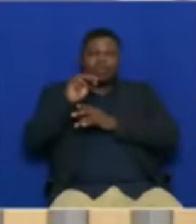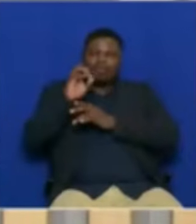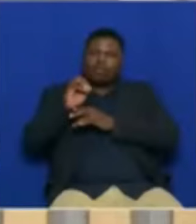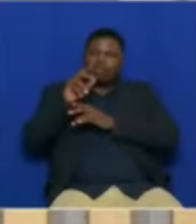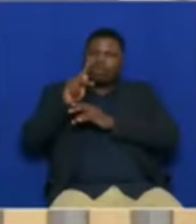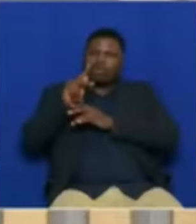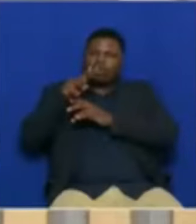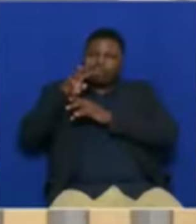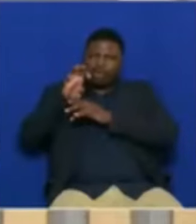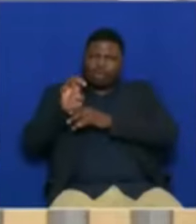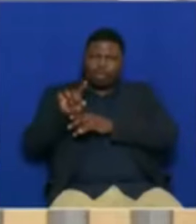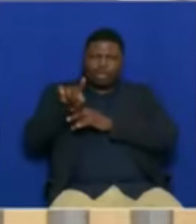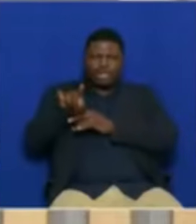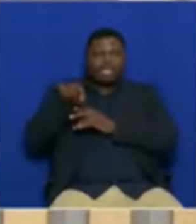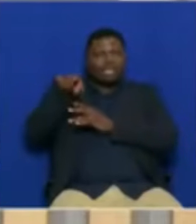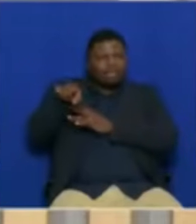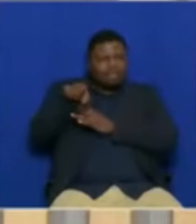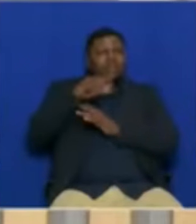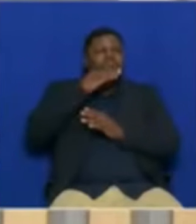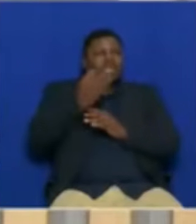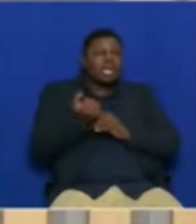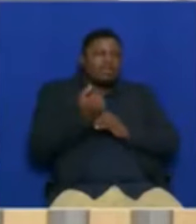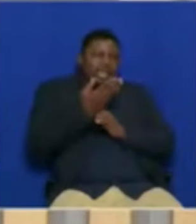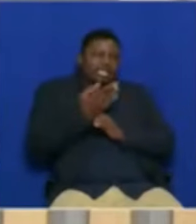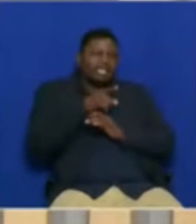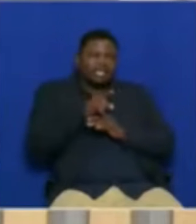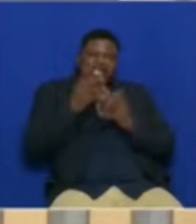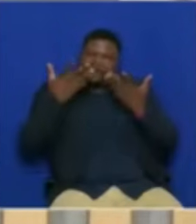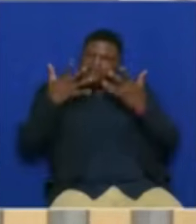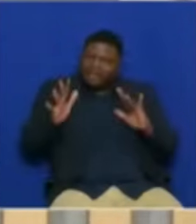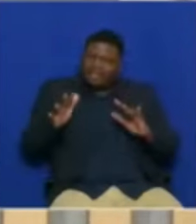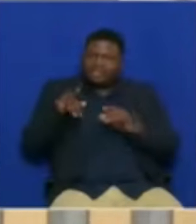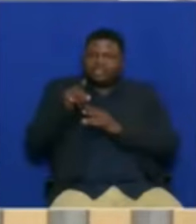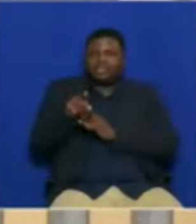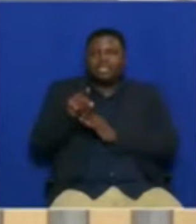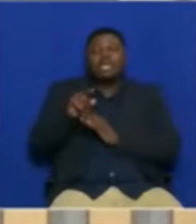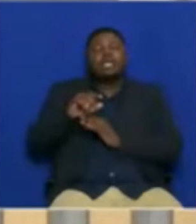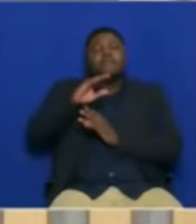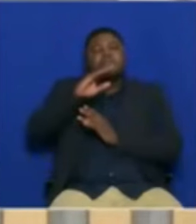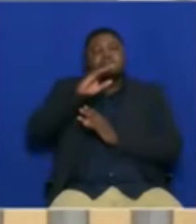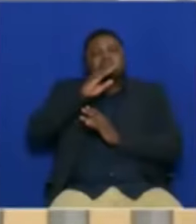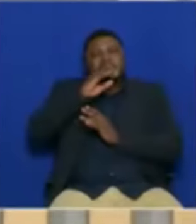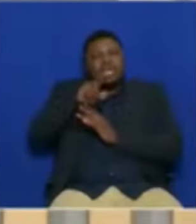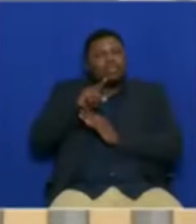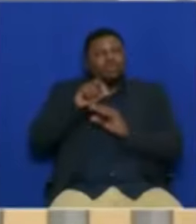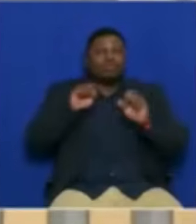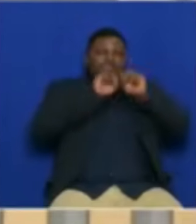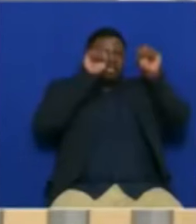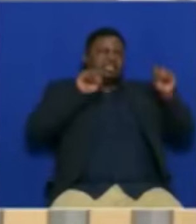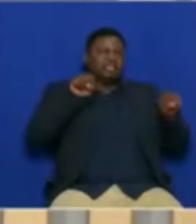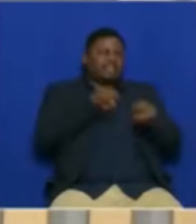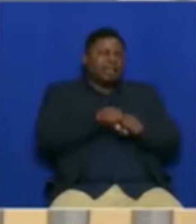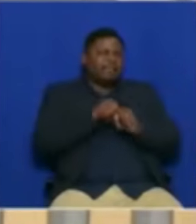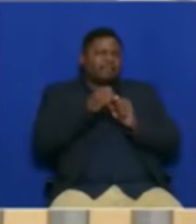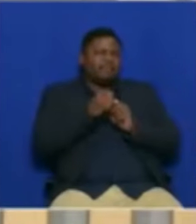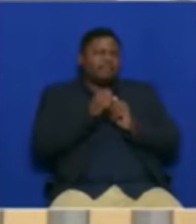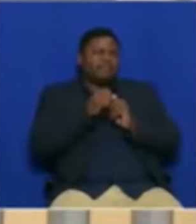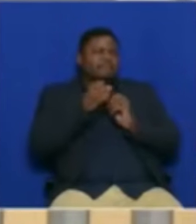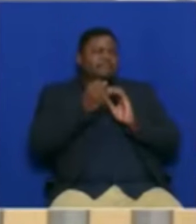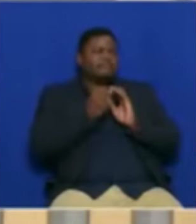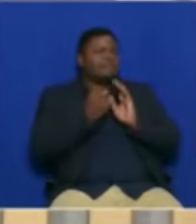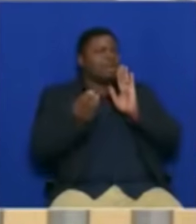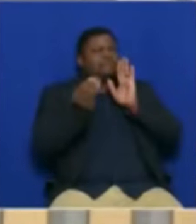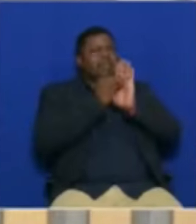There's no commander on it. It cannot be captured on the e-vetting system because she does not have a personnel number. She's not